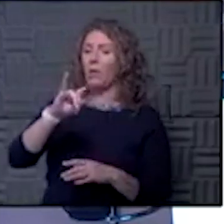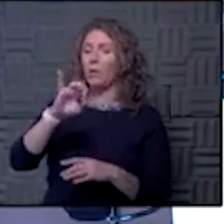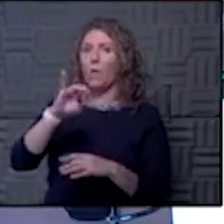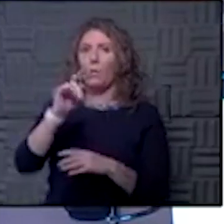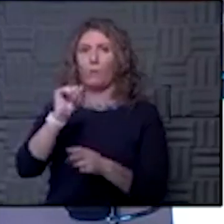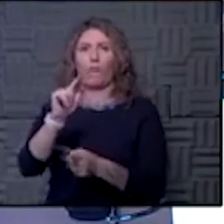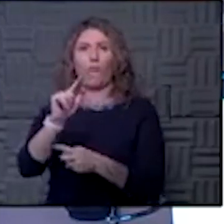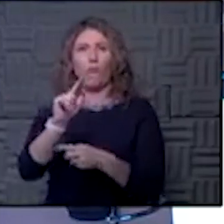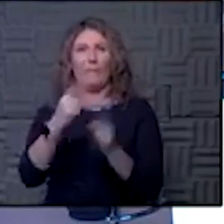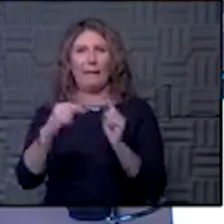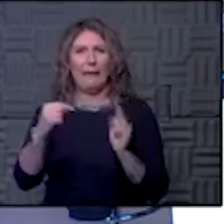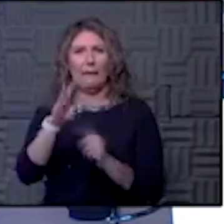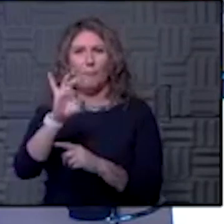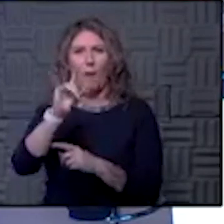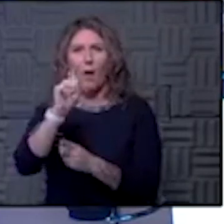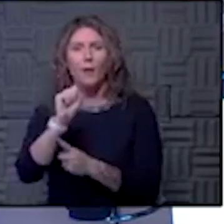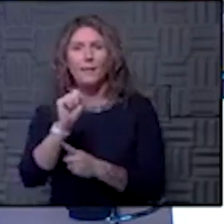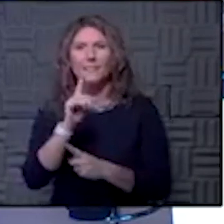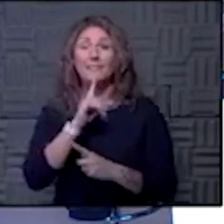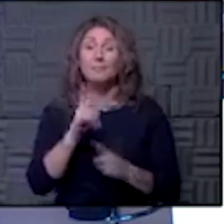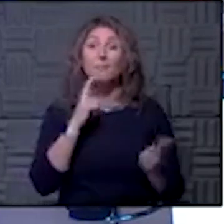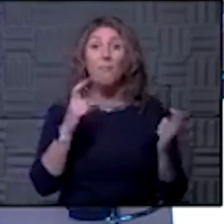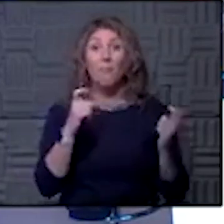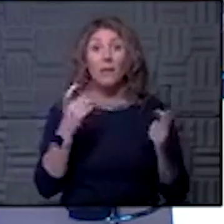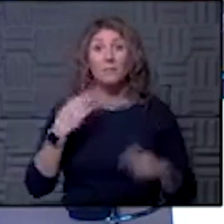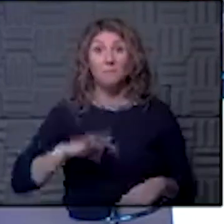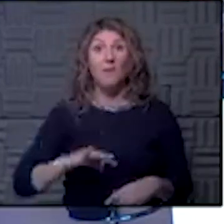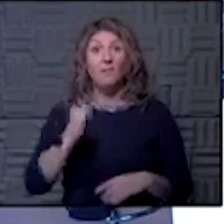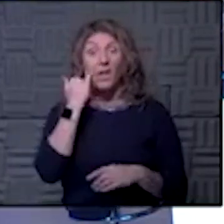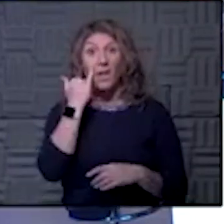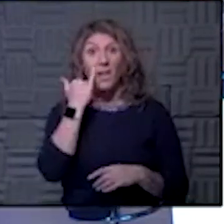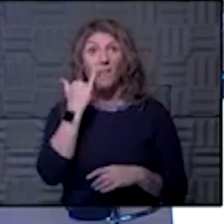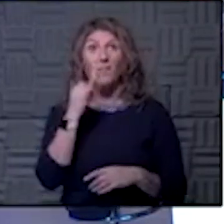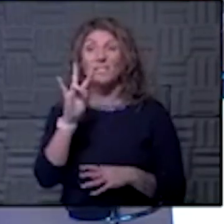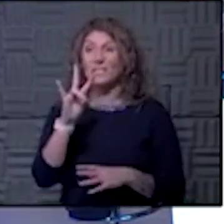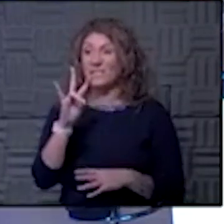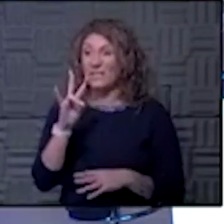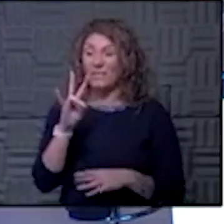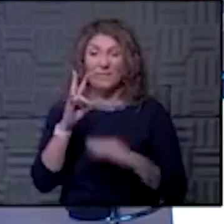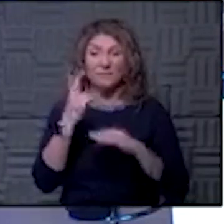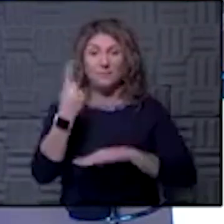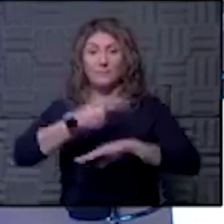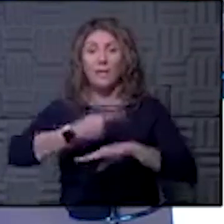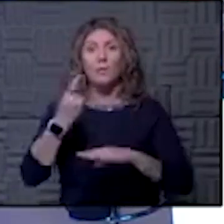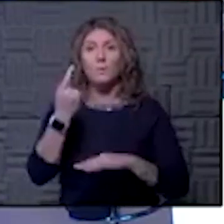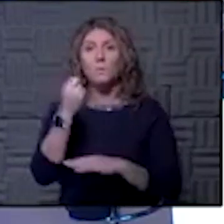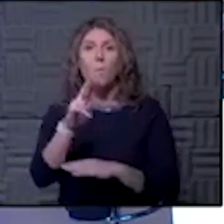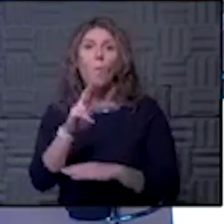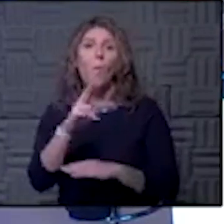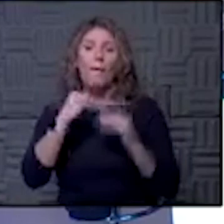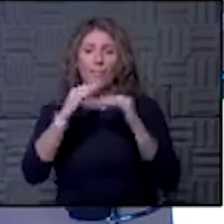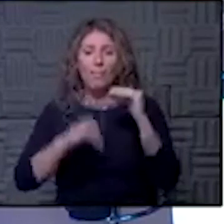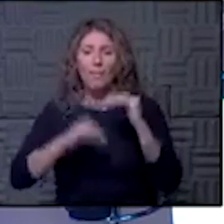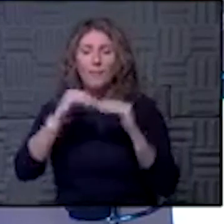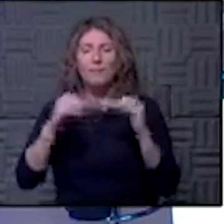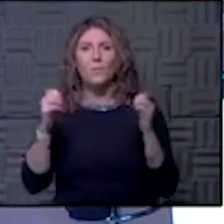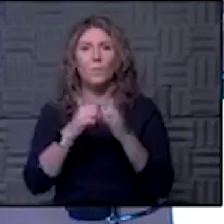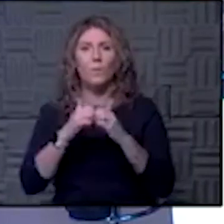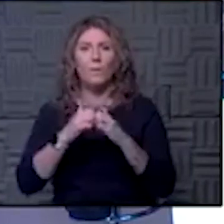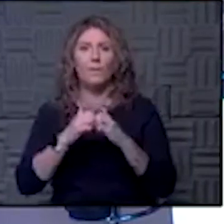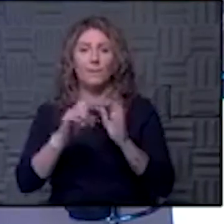know, really it's going to be the biggest benefit if it is 7 days or less from when you had your symptoms